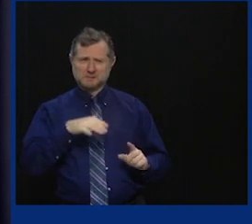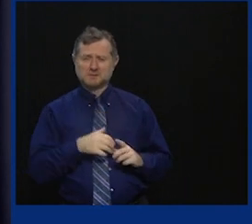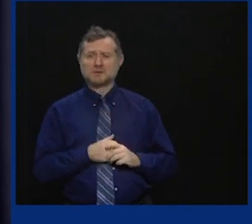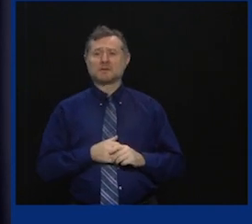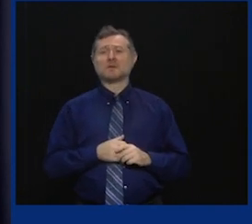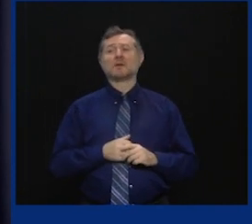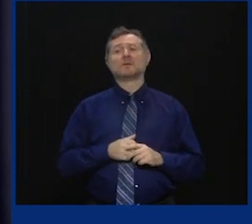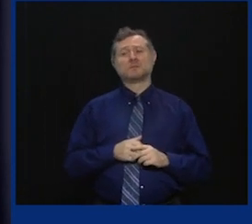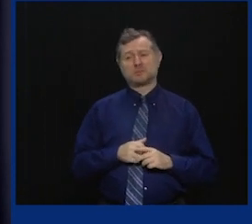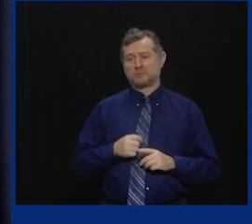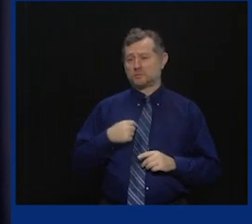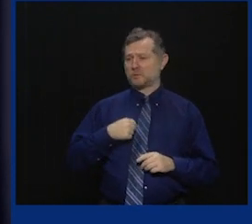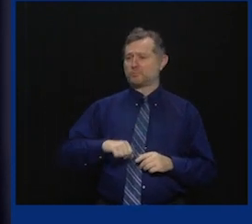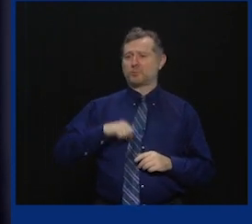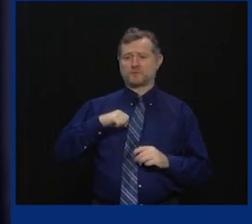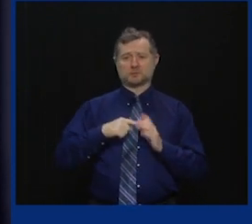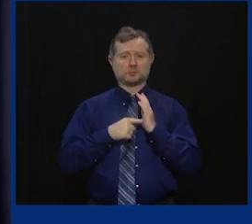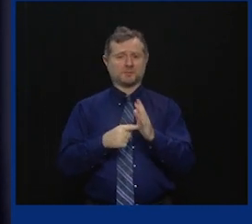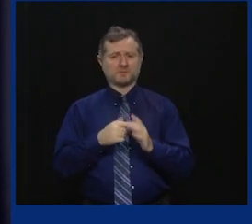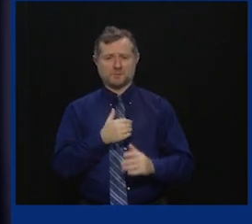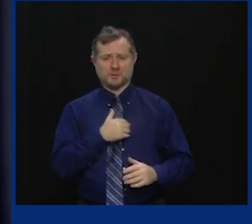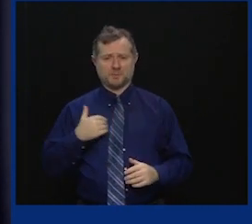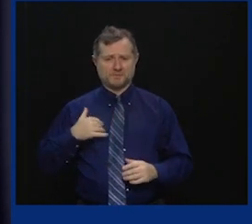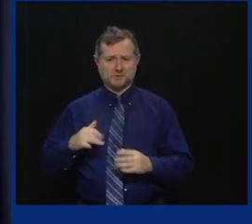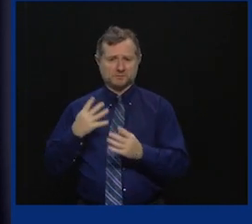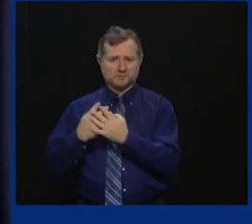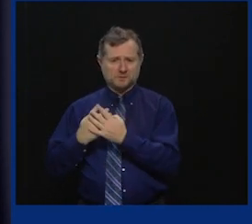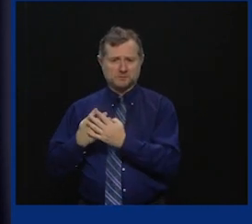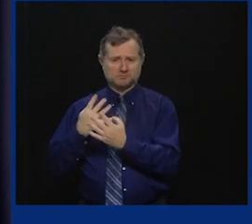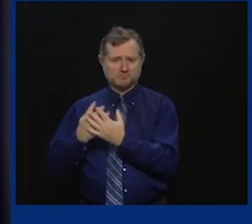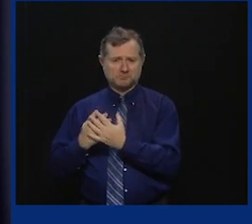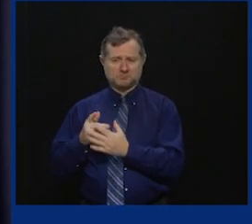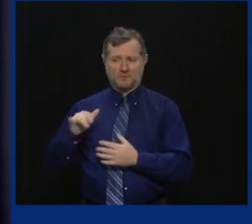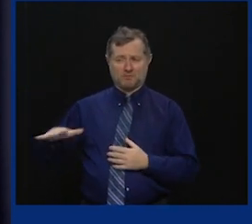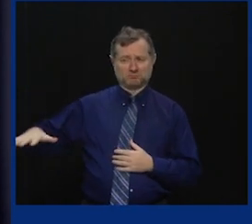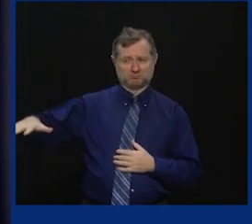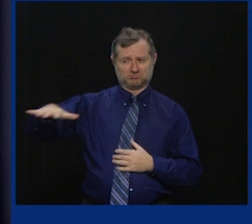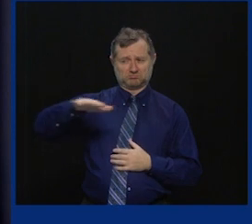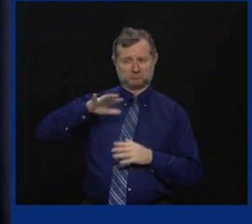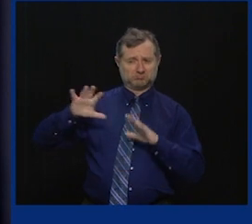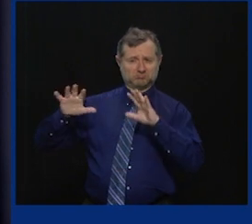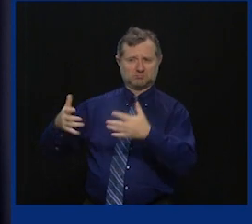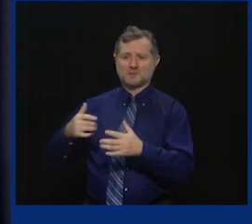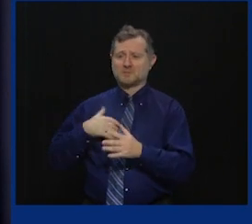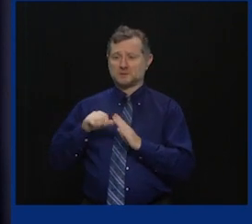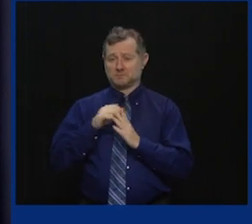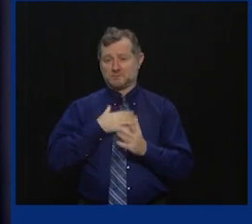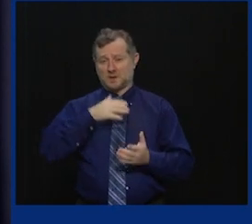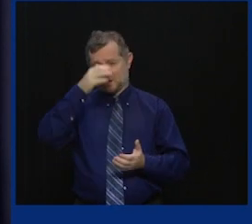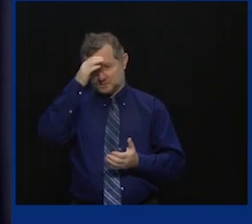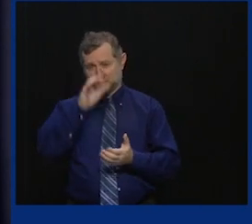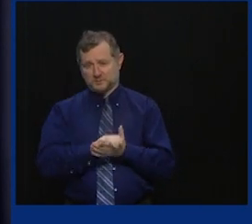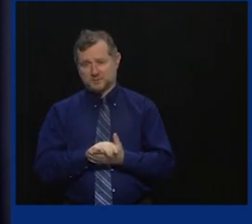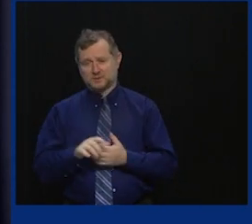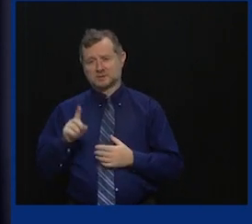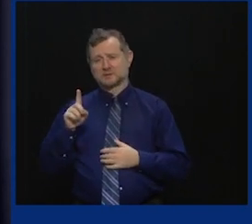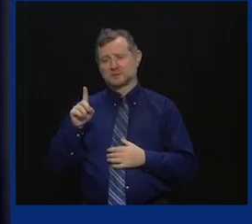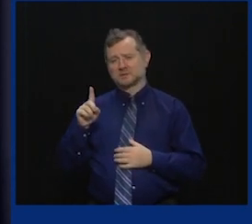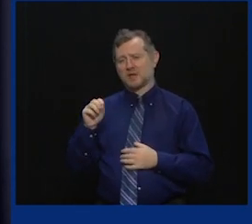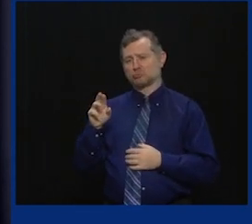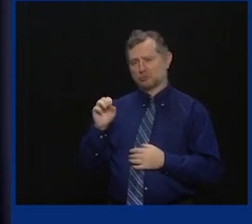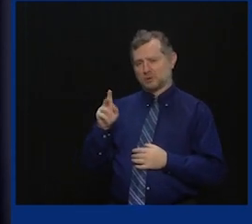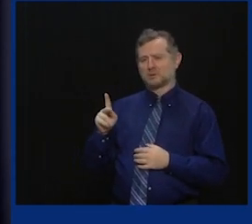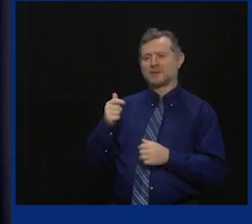in jails and prisons across the state. My husband, Derek, who leads Unchained alongside